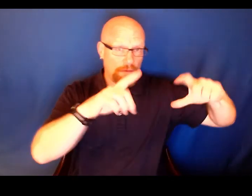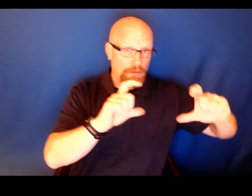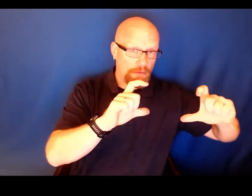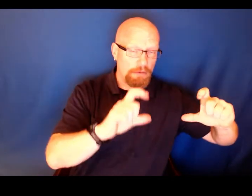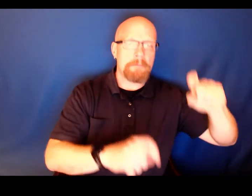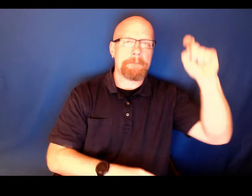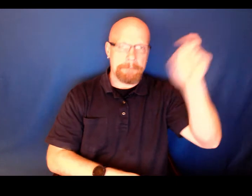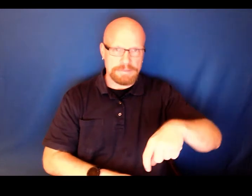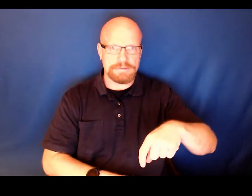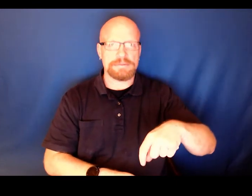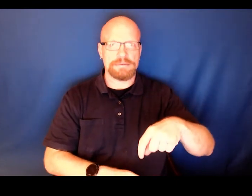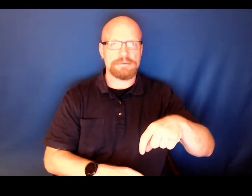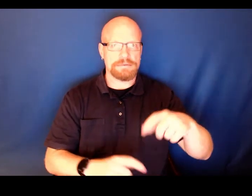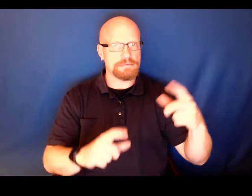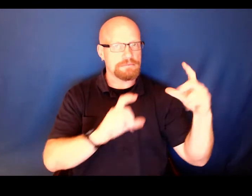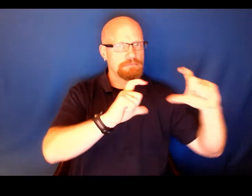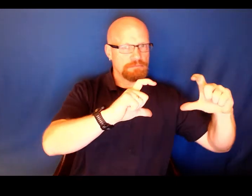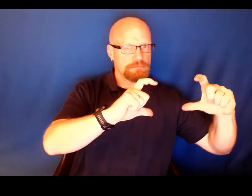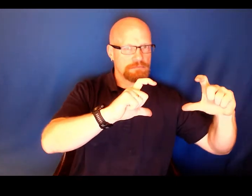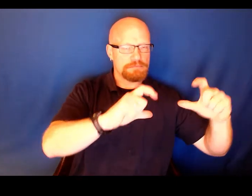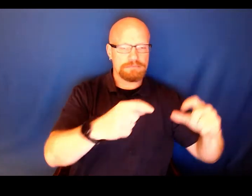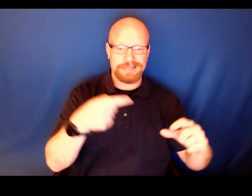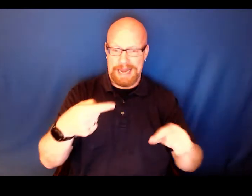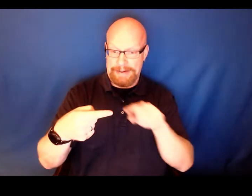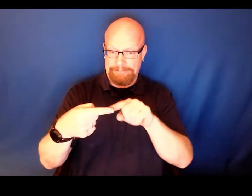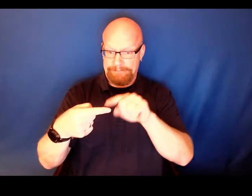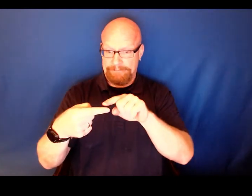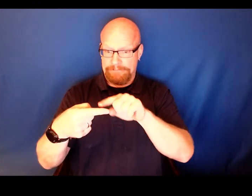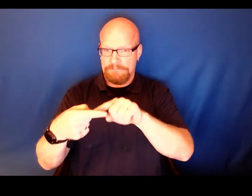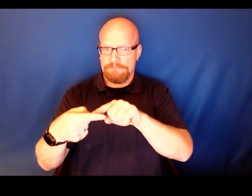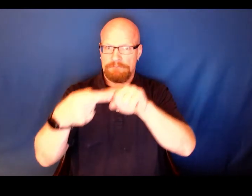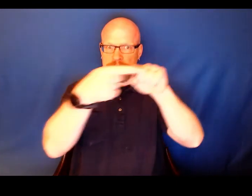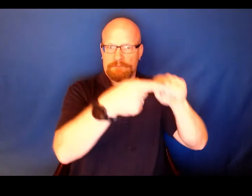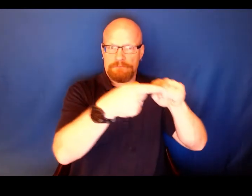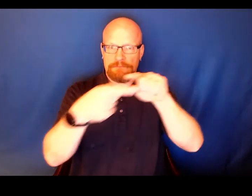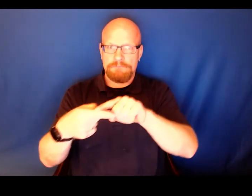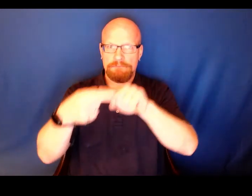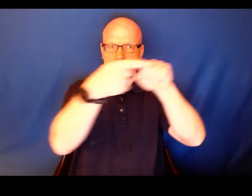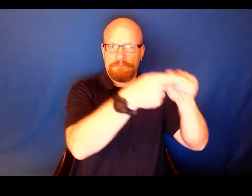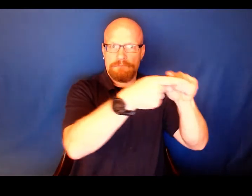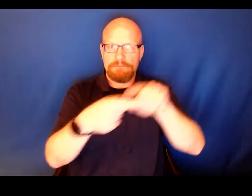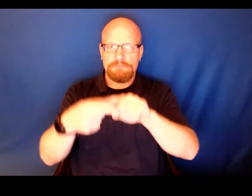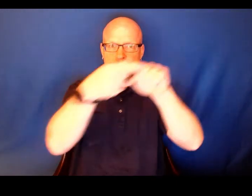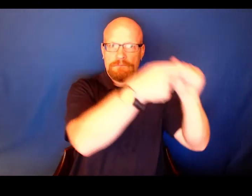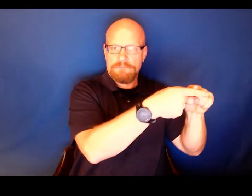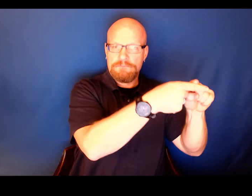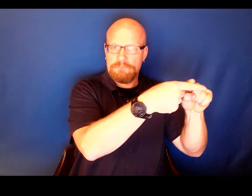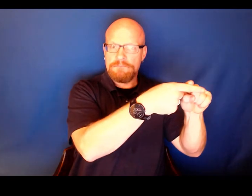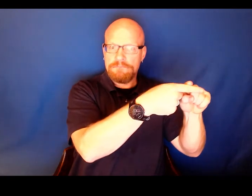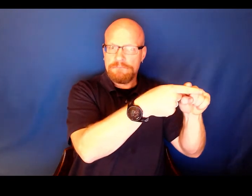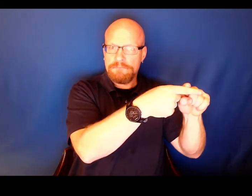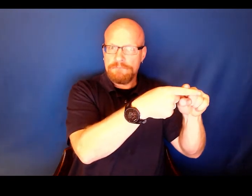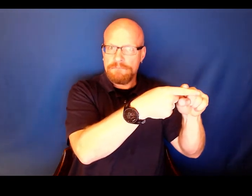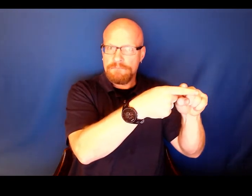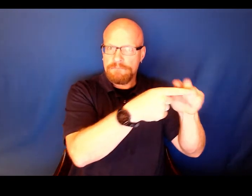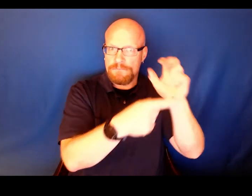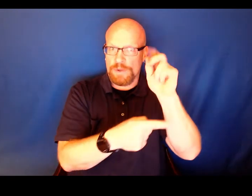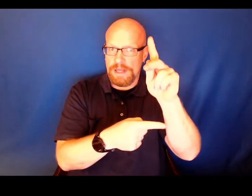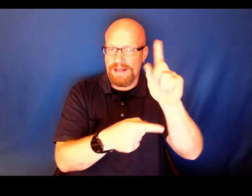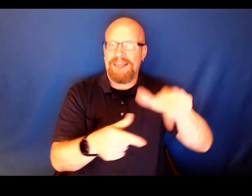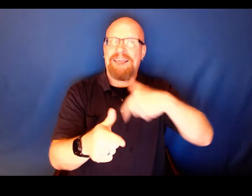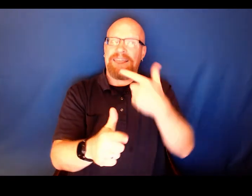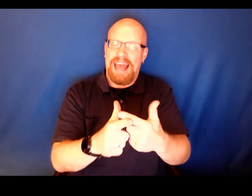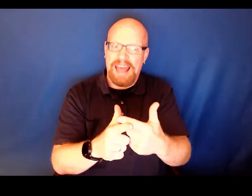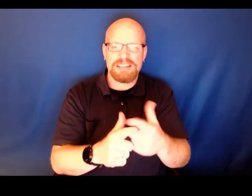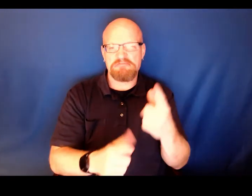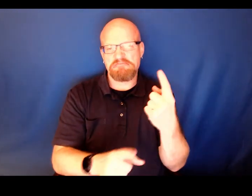subtract another polynomial. You must have the parentheses because the negative or the subtraction sign will be distributed over the